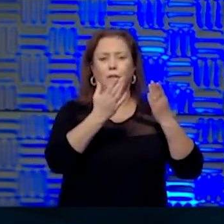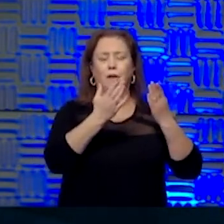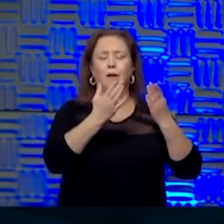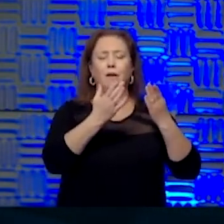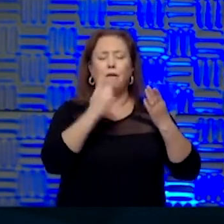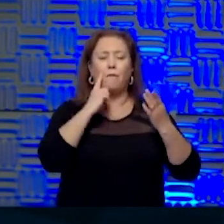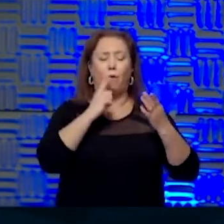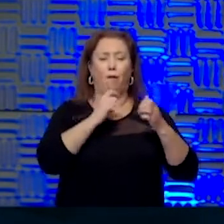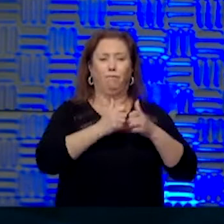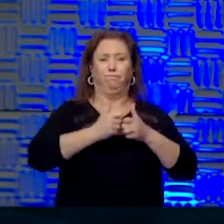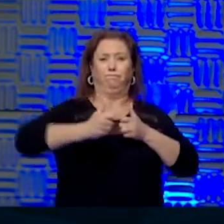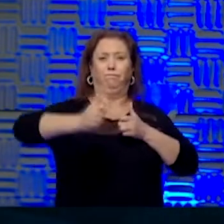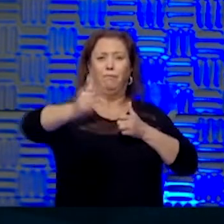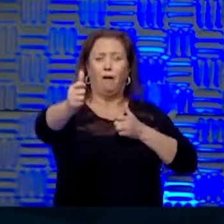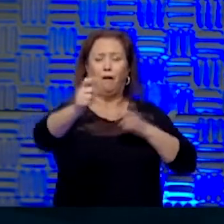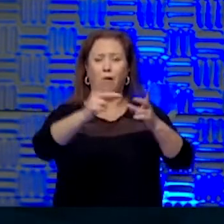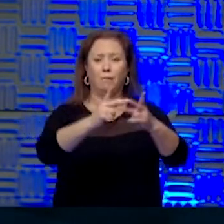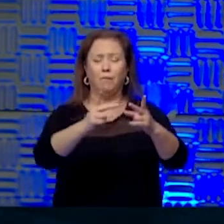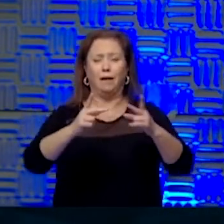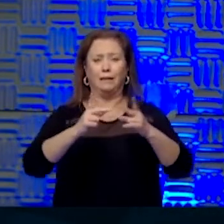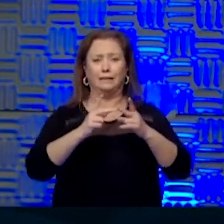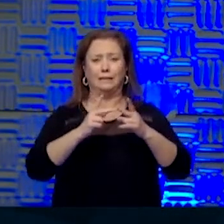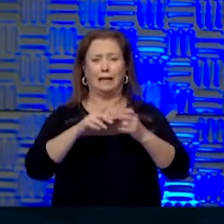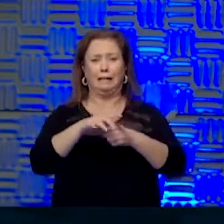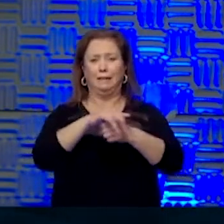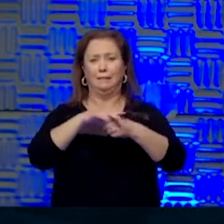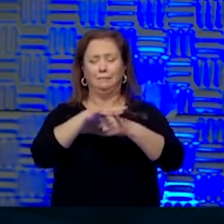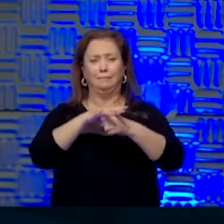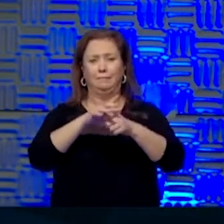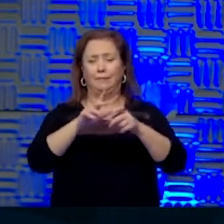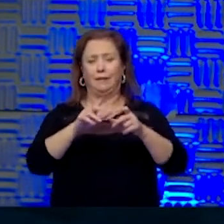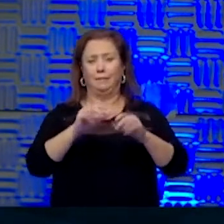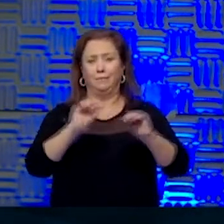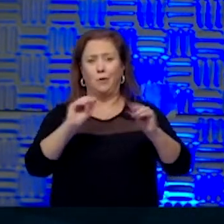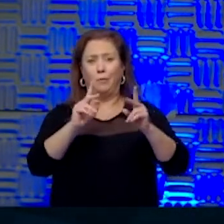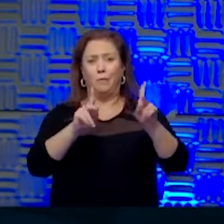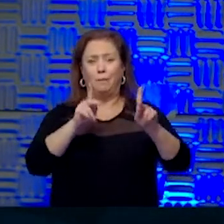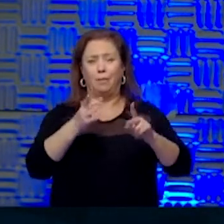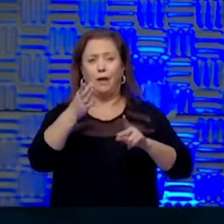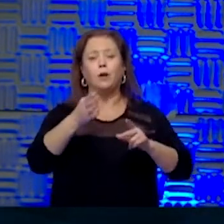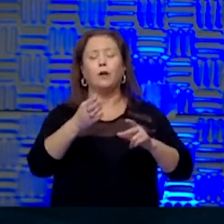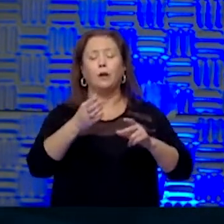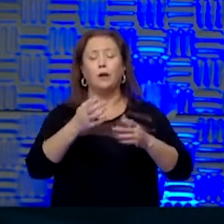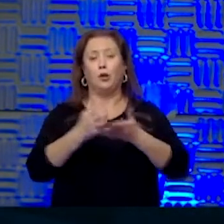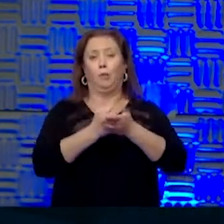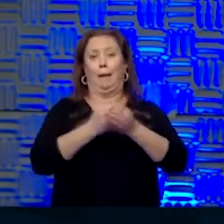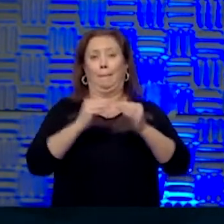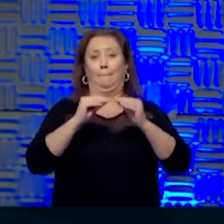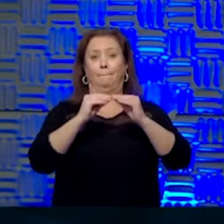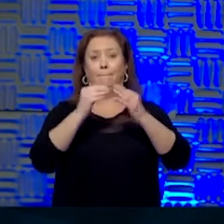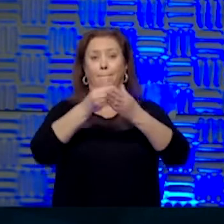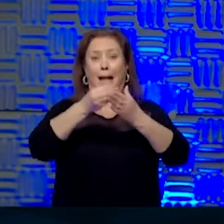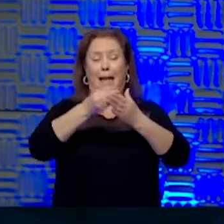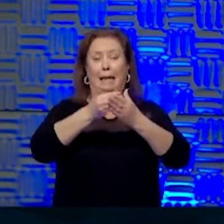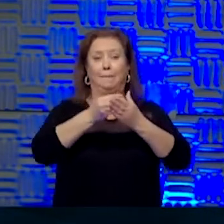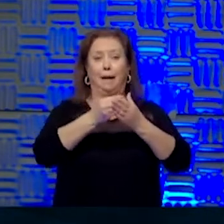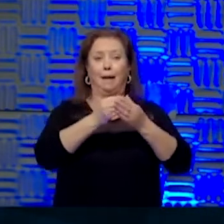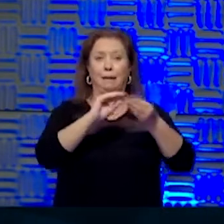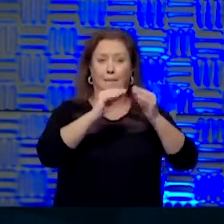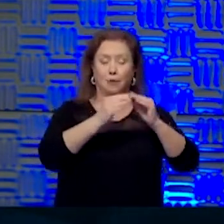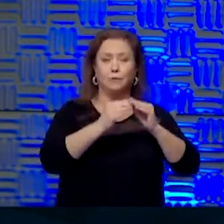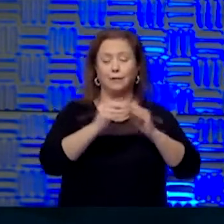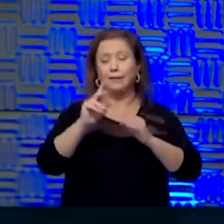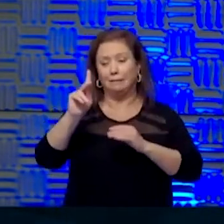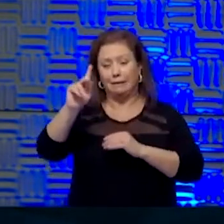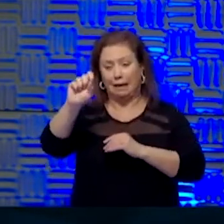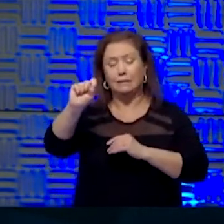remote and the population is not dense. You make money in volume, and many places in Kansas, and particularly the